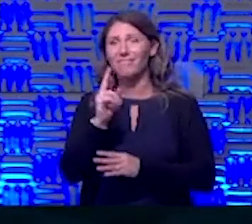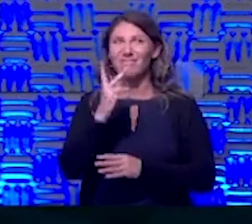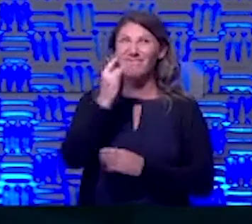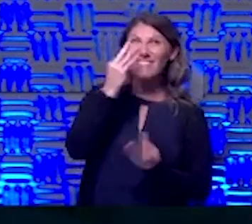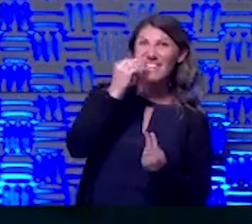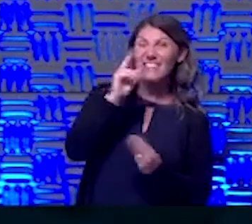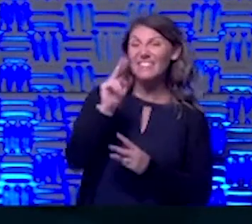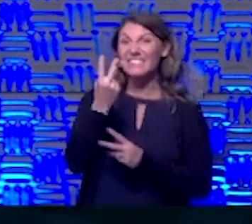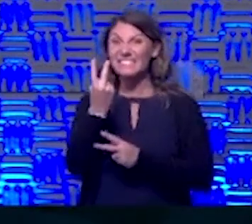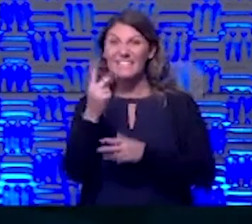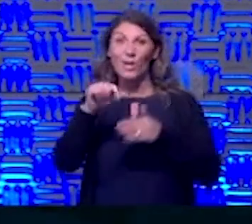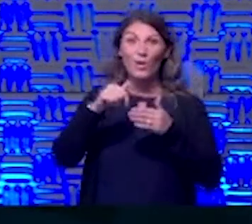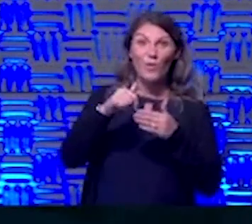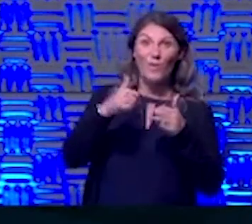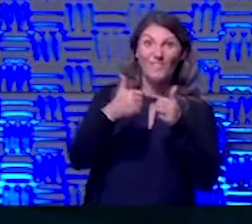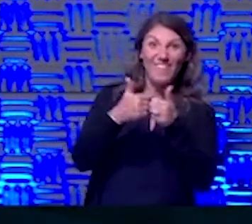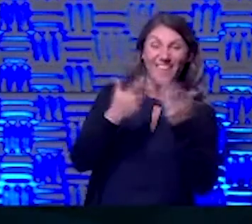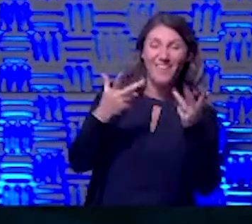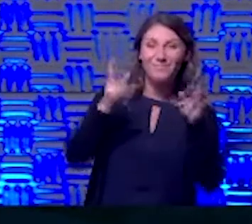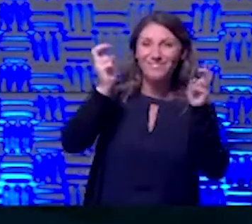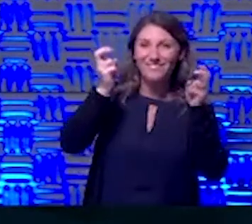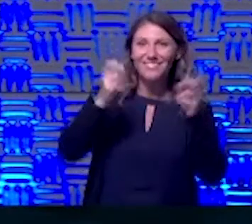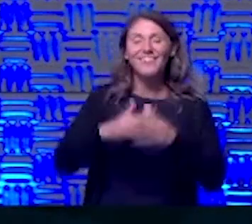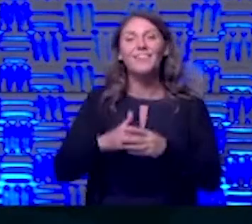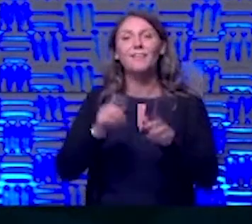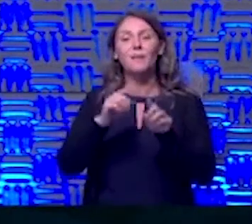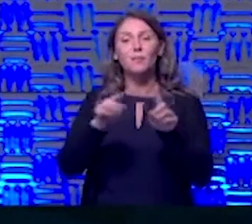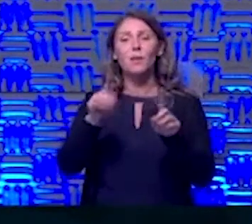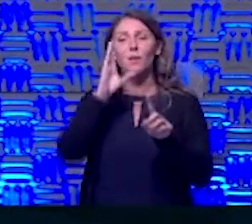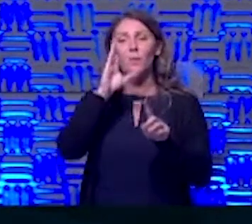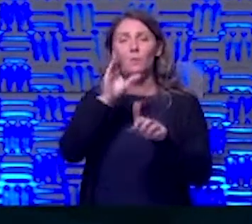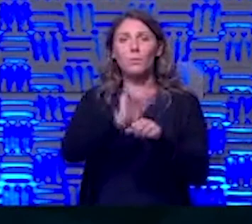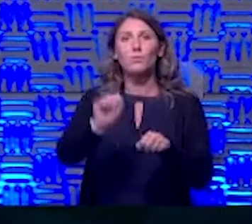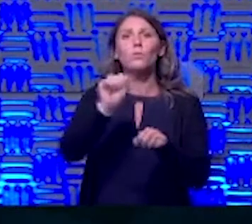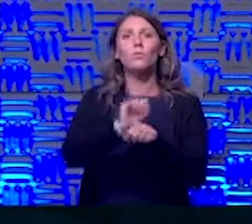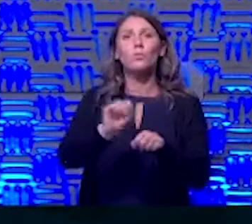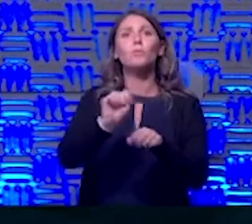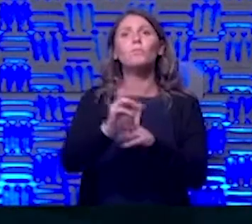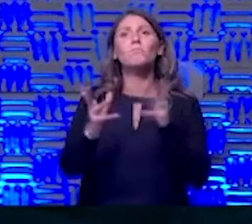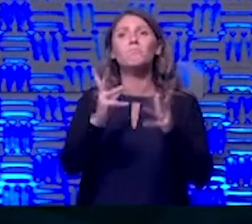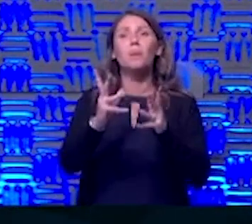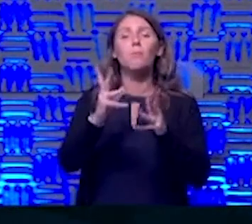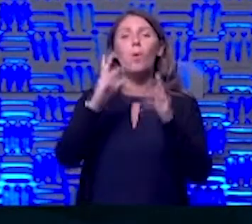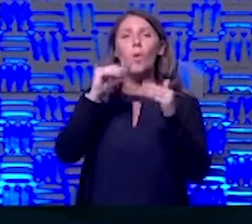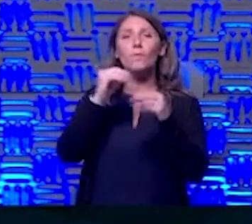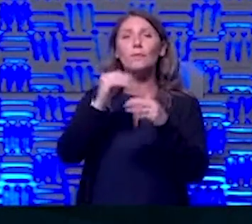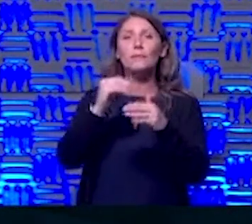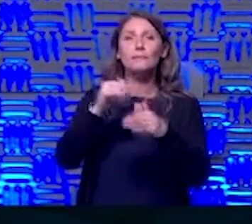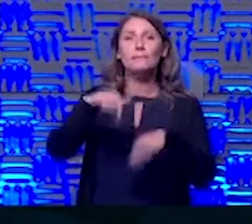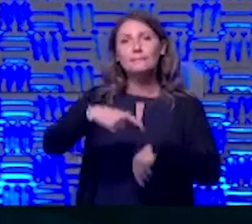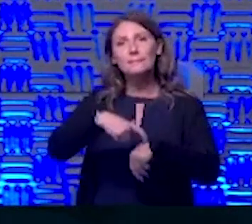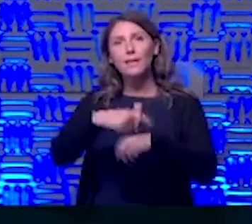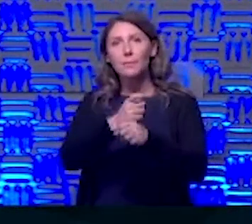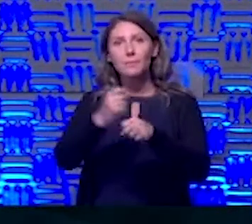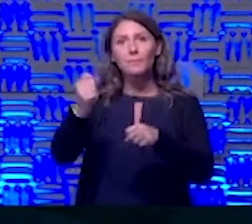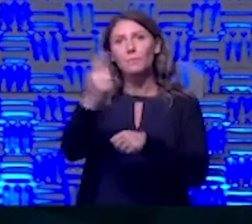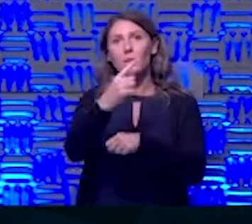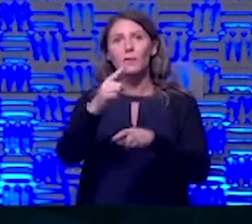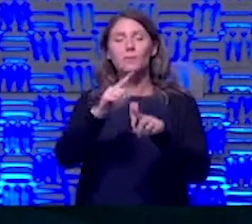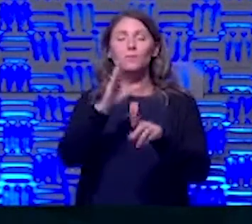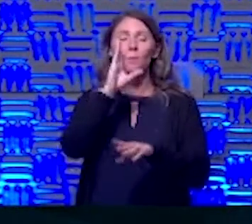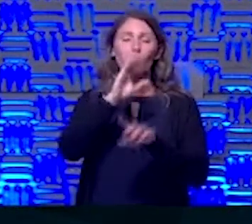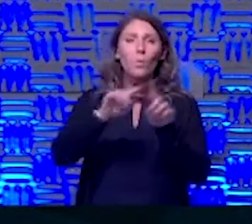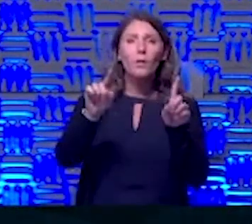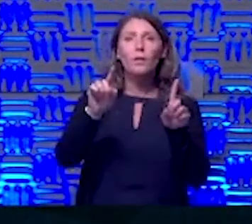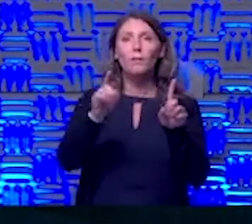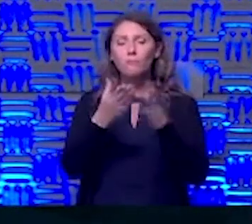think we will, this will be over probably sometime next year. But we will get through this. Just team play